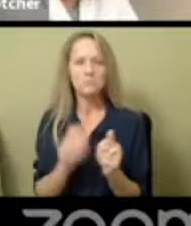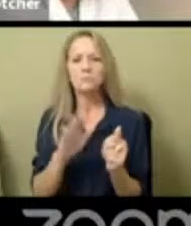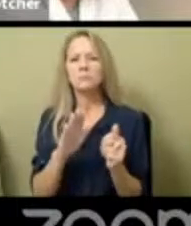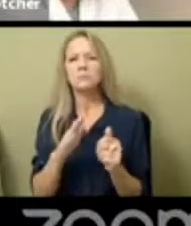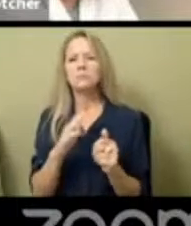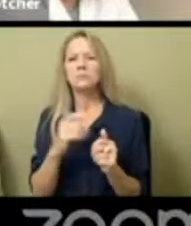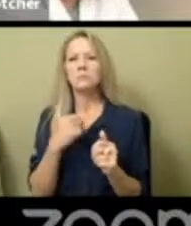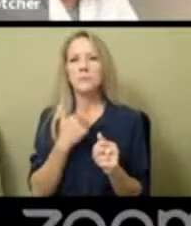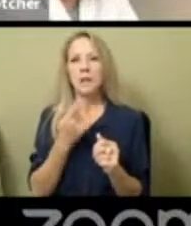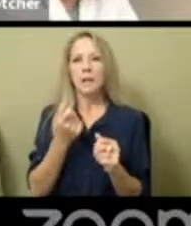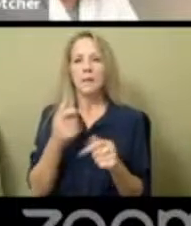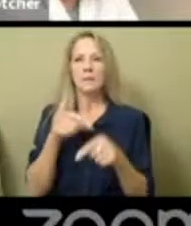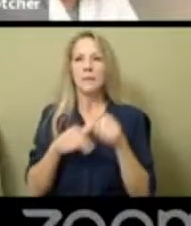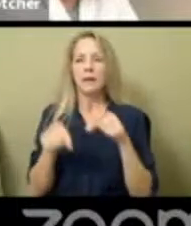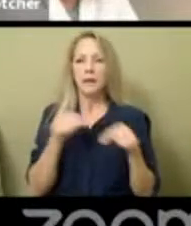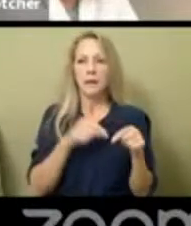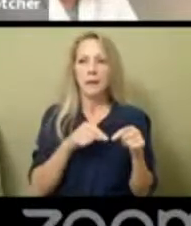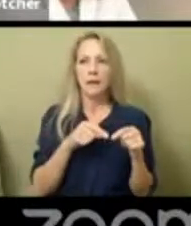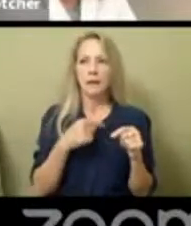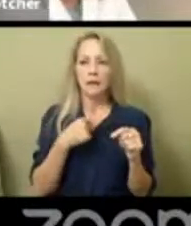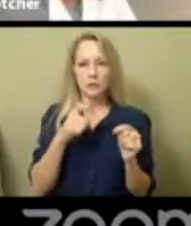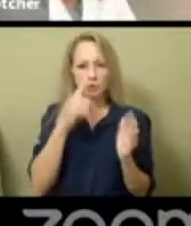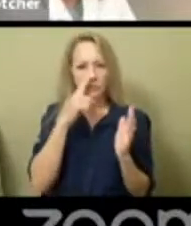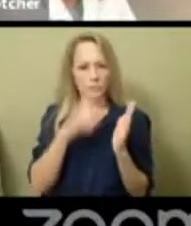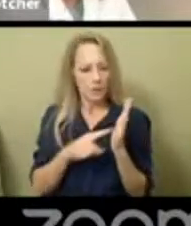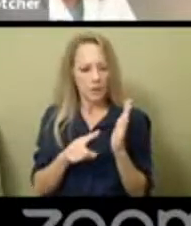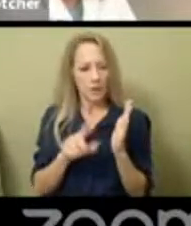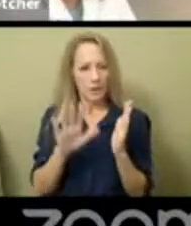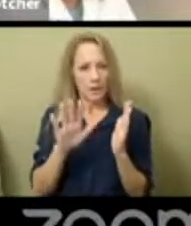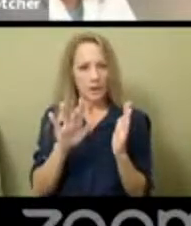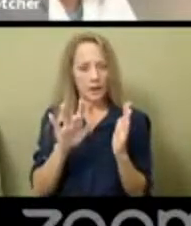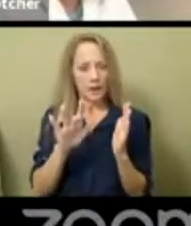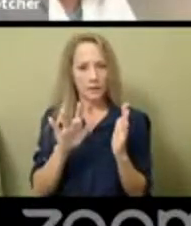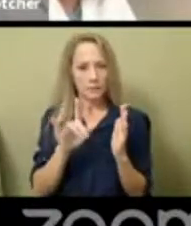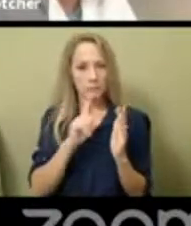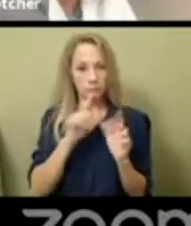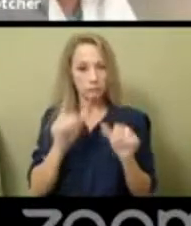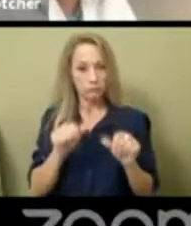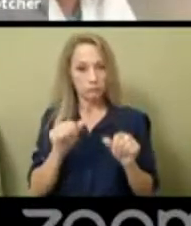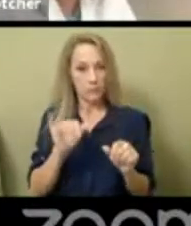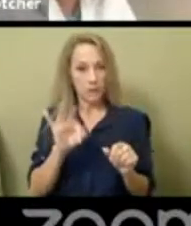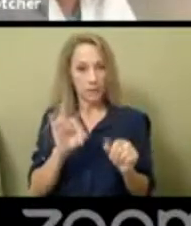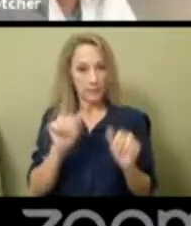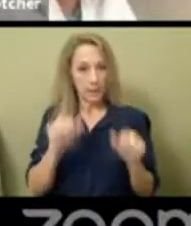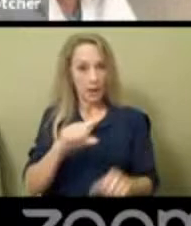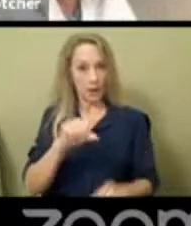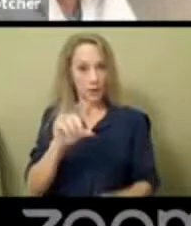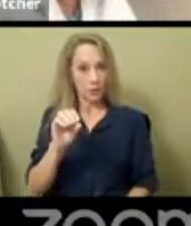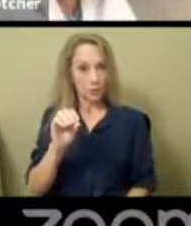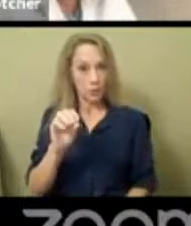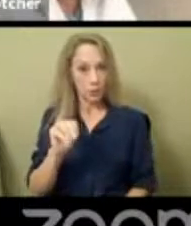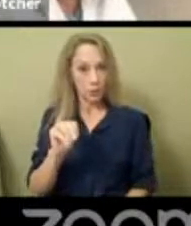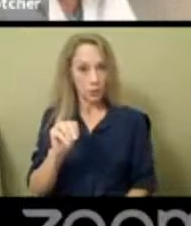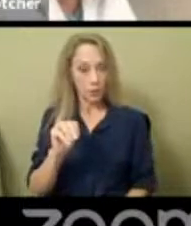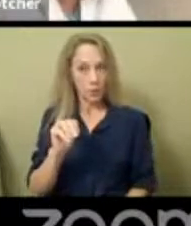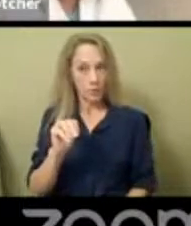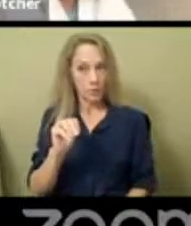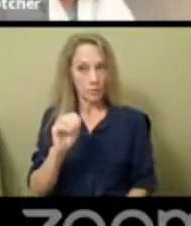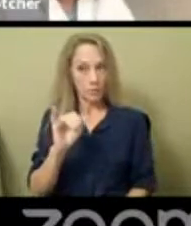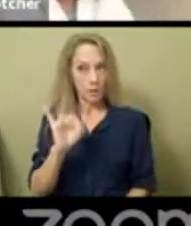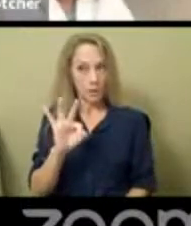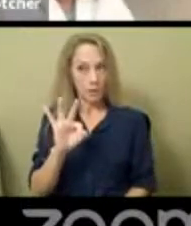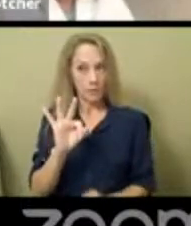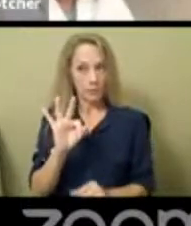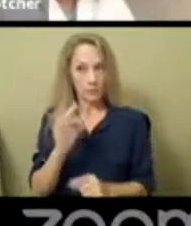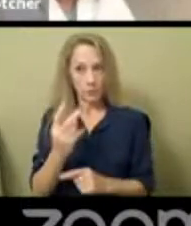back for a second. I need to check on the feasibility of whether you could do a Zoom meeting, just 2 or 3 of